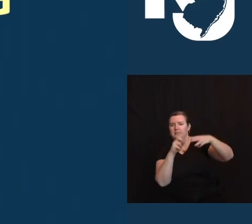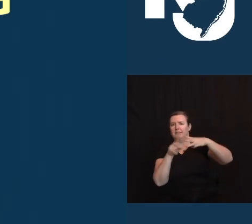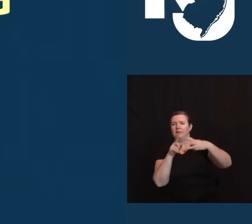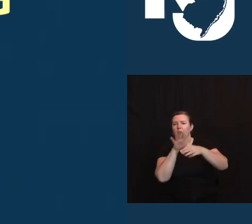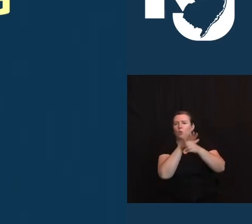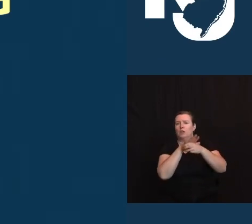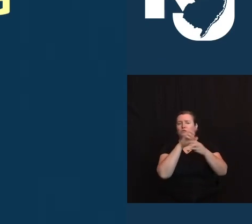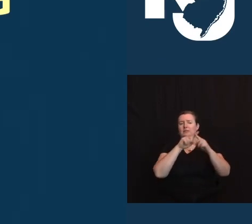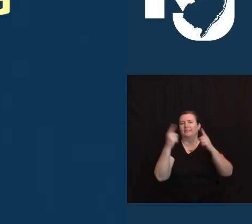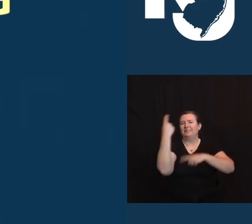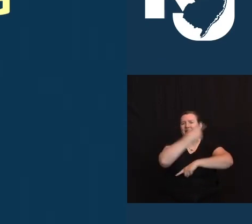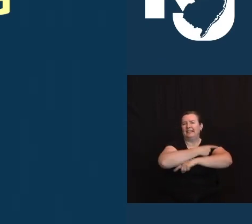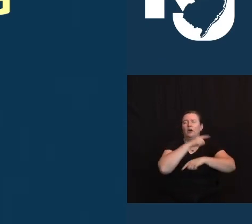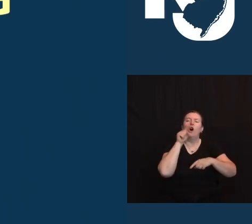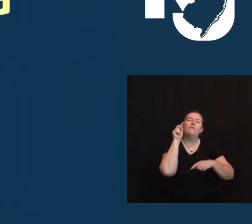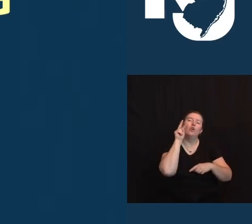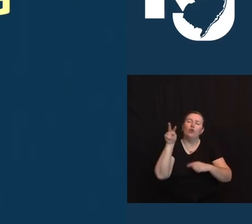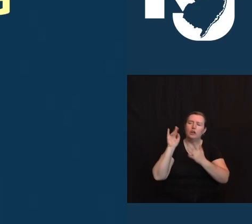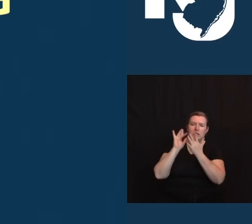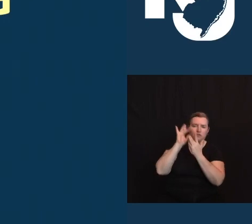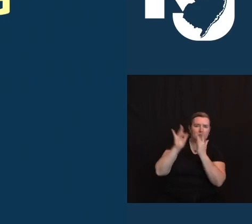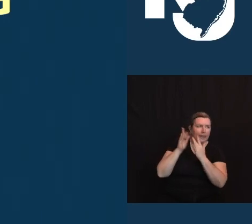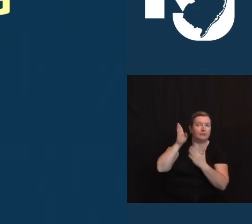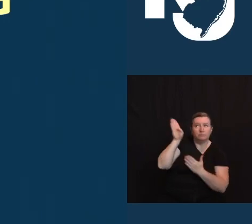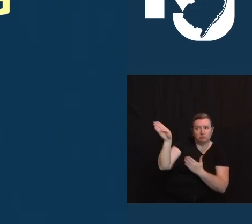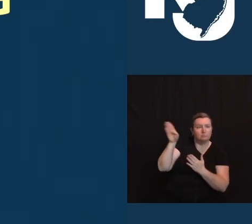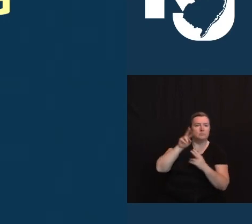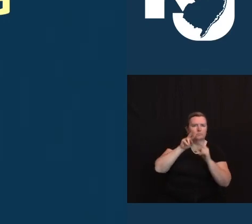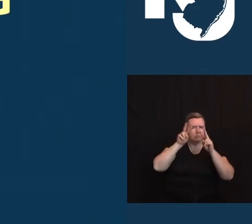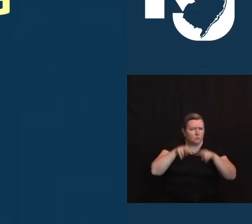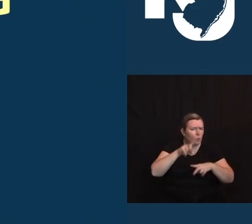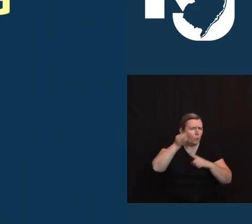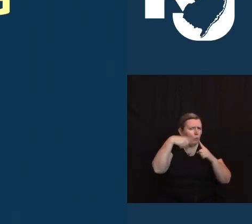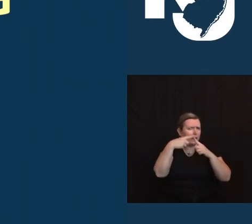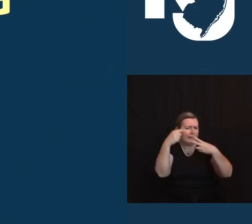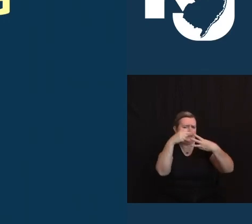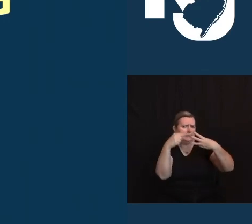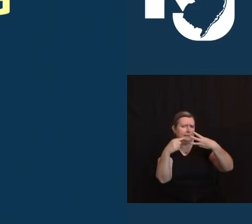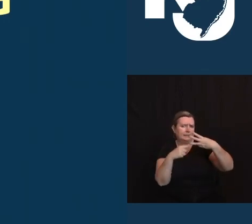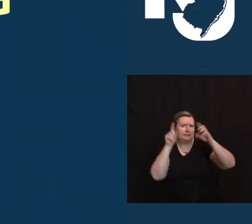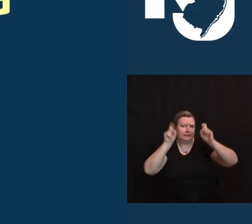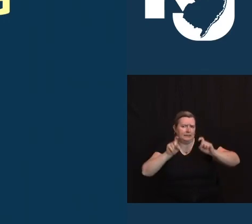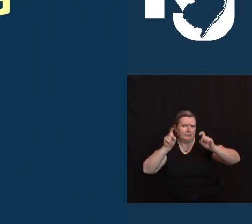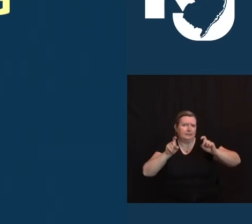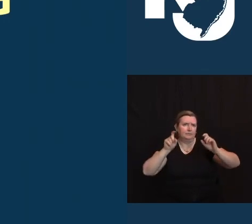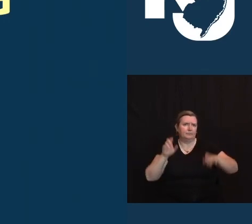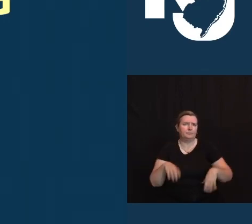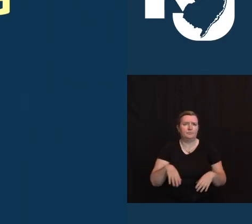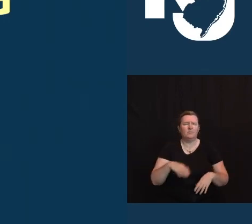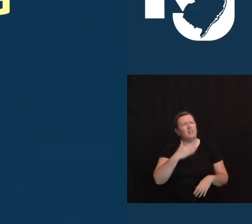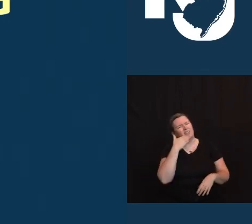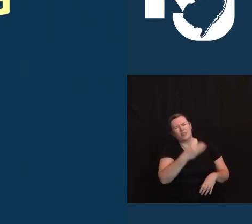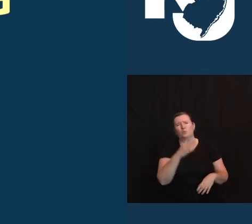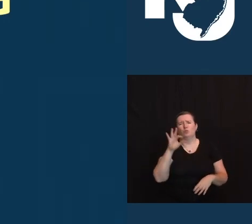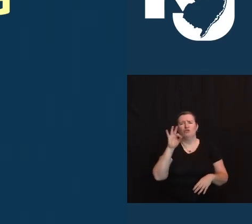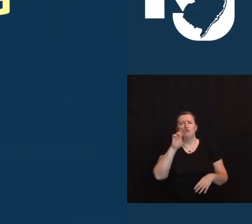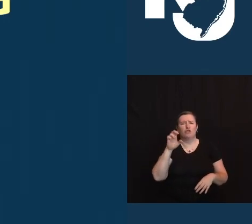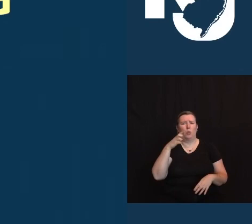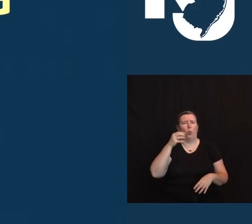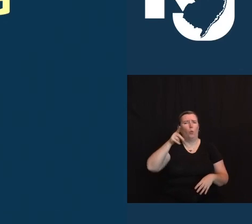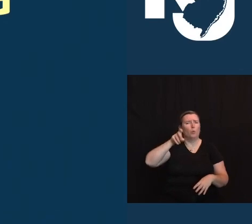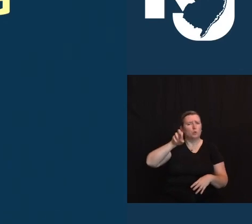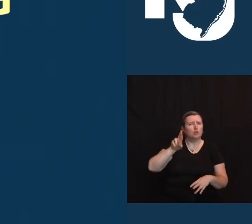visitmonmouth.com. And again, our thanks to Monmouth County officials, starting with Freehold Director and dear friend Tom Arnone, and the